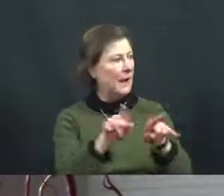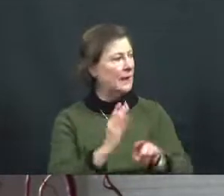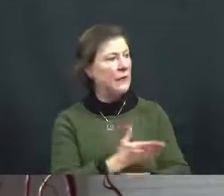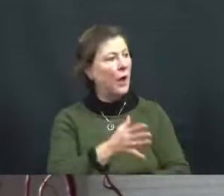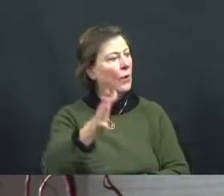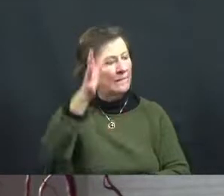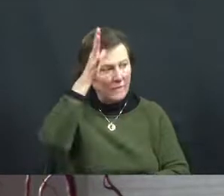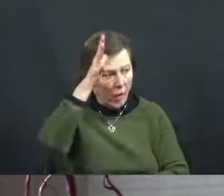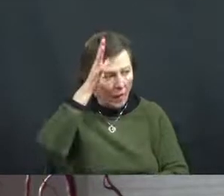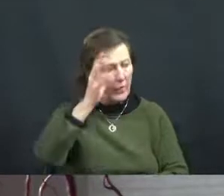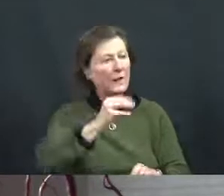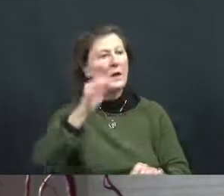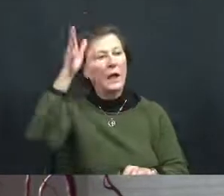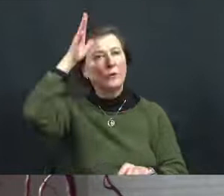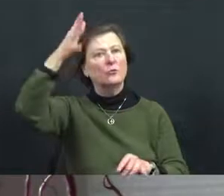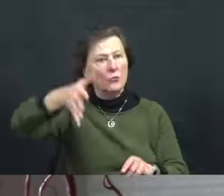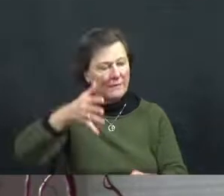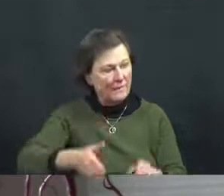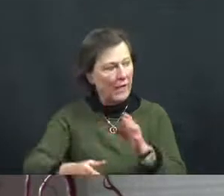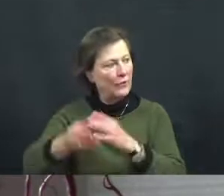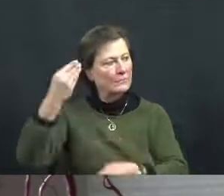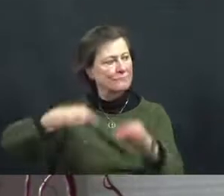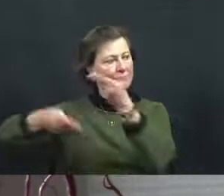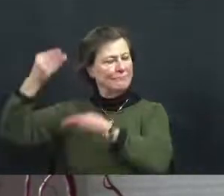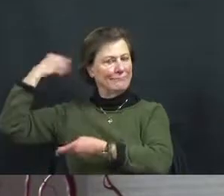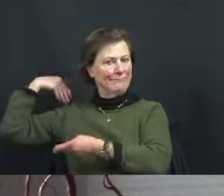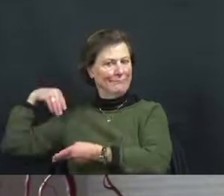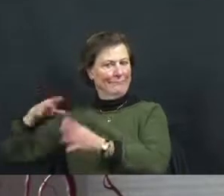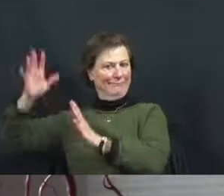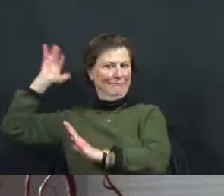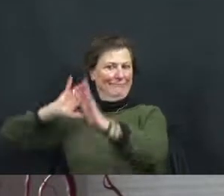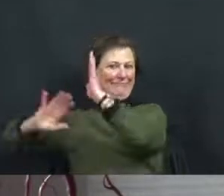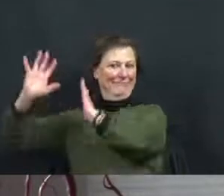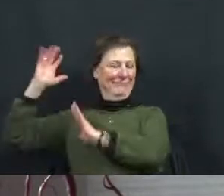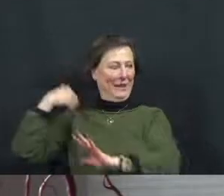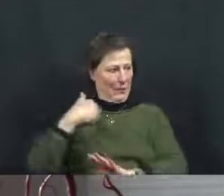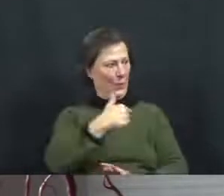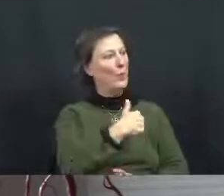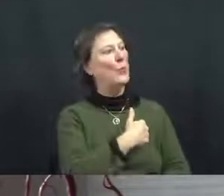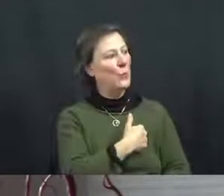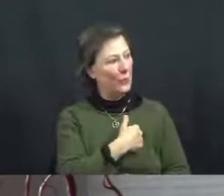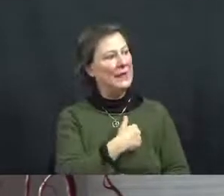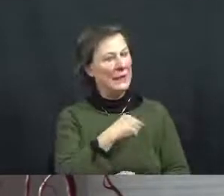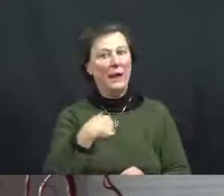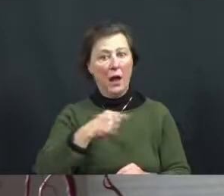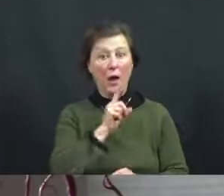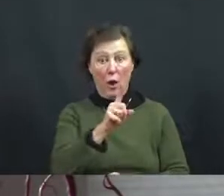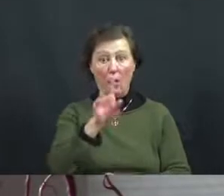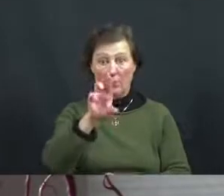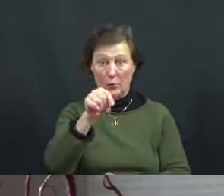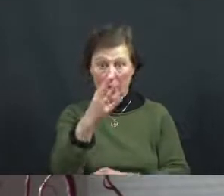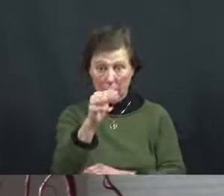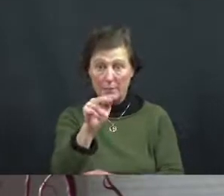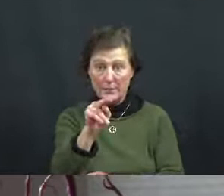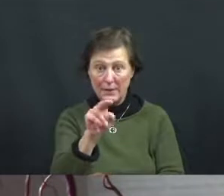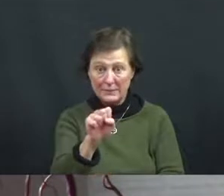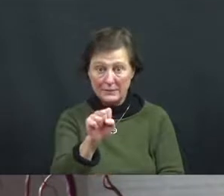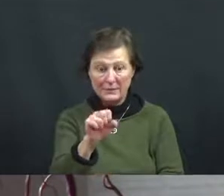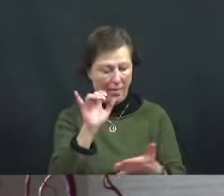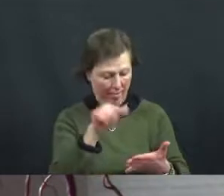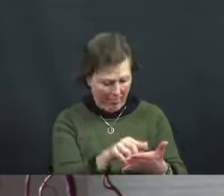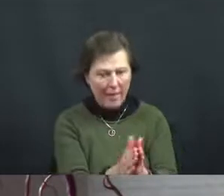our great-grandfathers before them. As far back in time as we have been Brahmins, these have been our